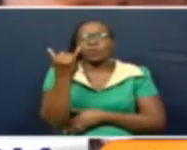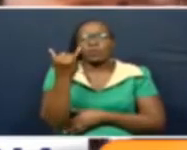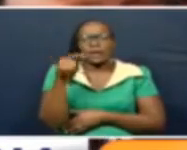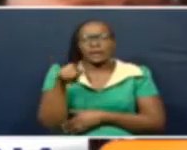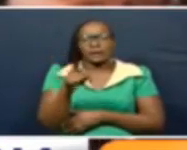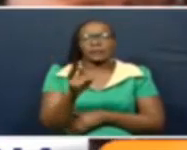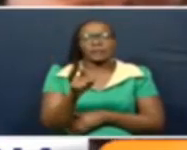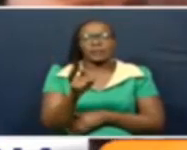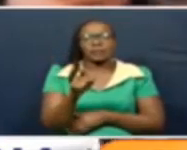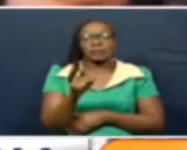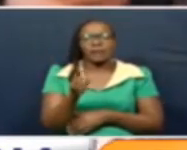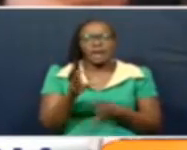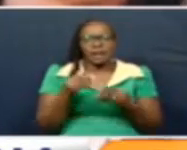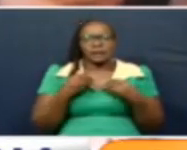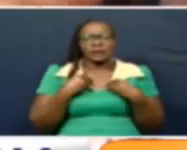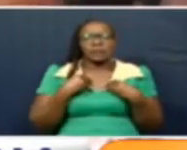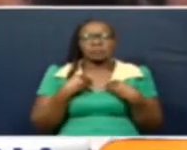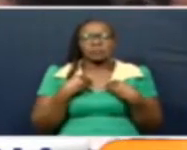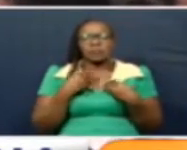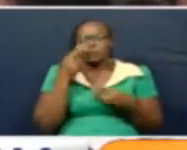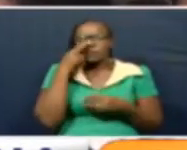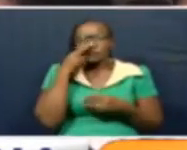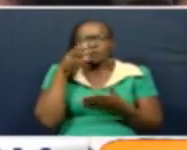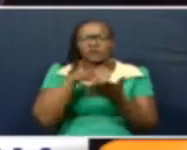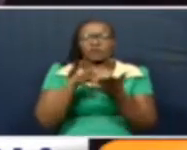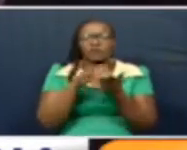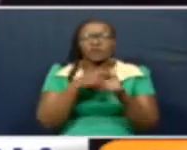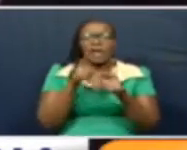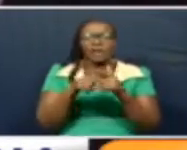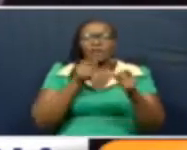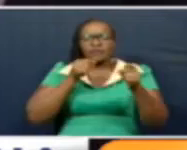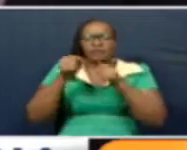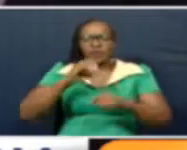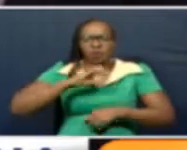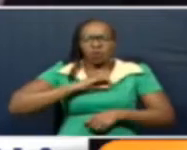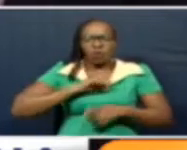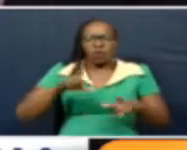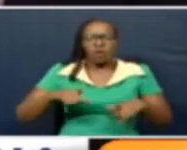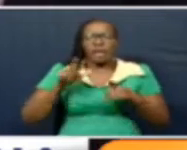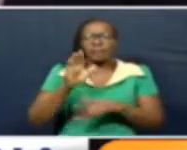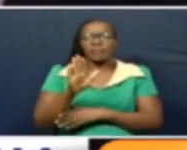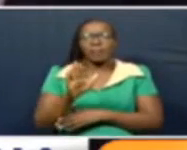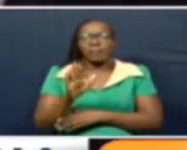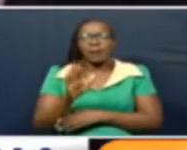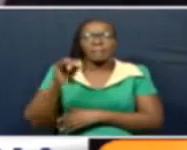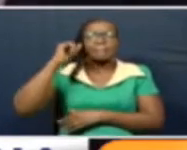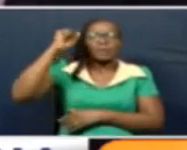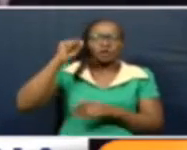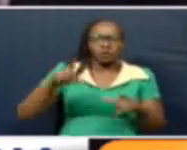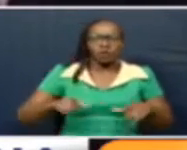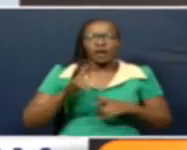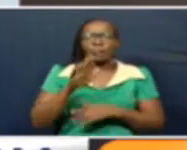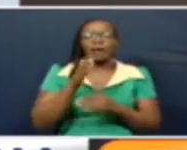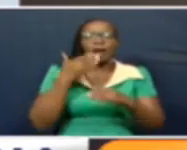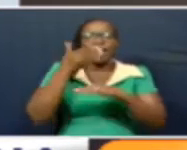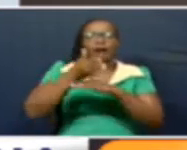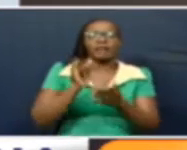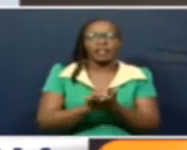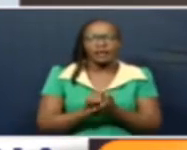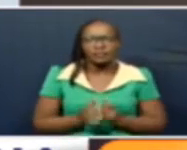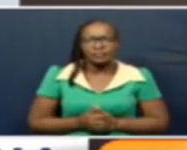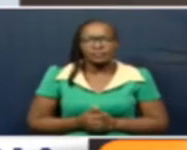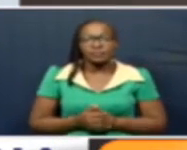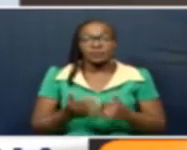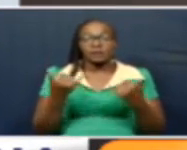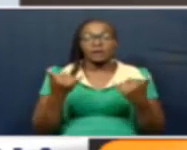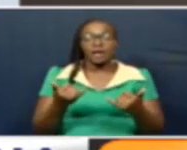awkward situations like that and fight your own life, your political life after that? Kwa sasa